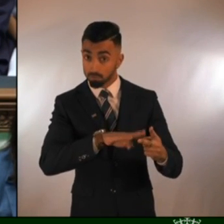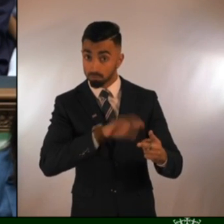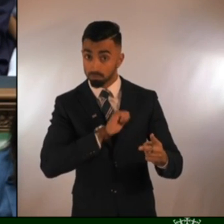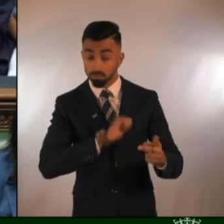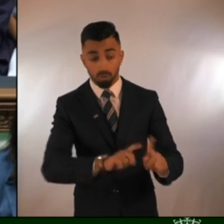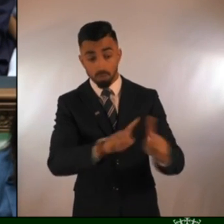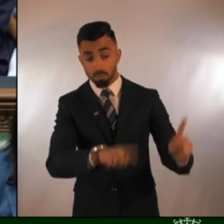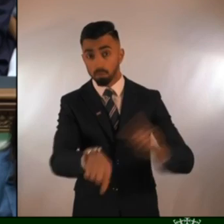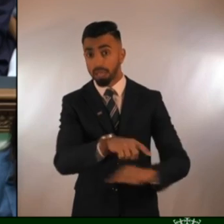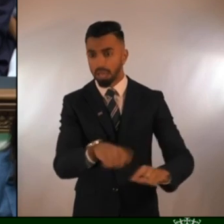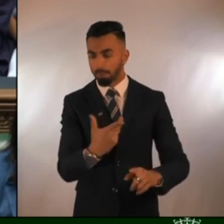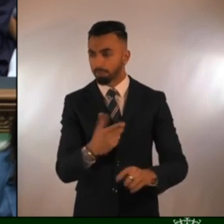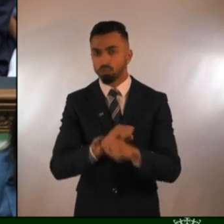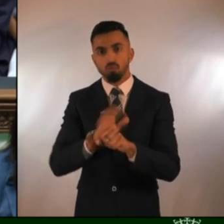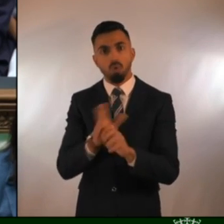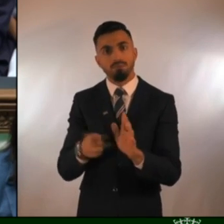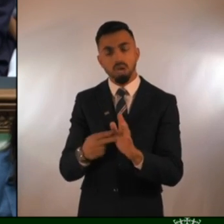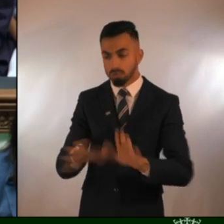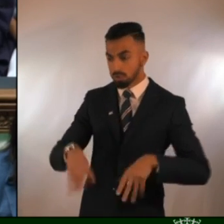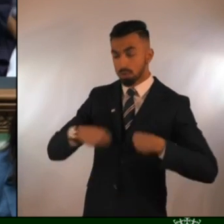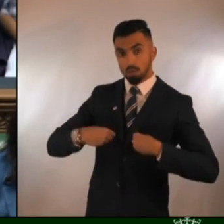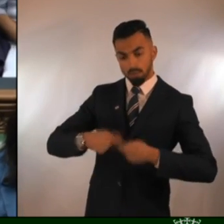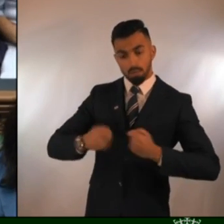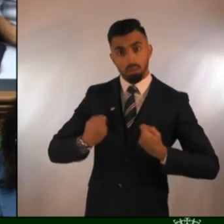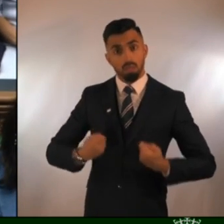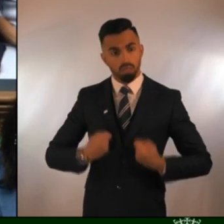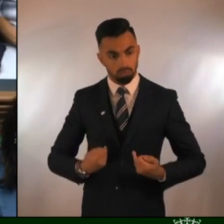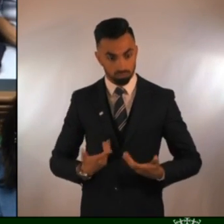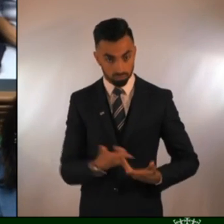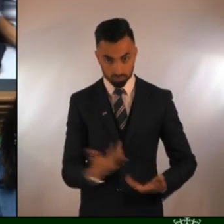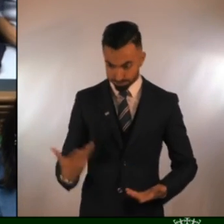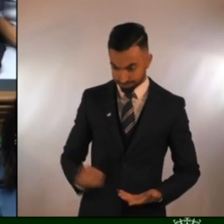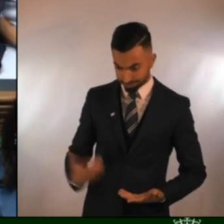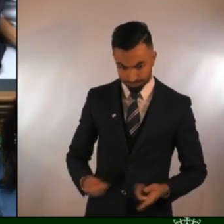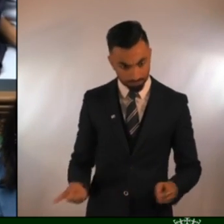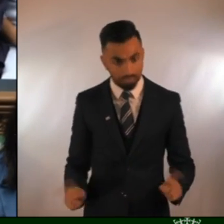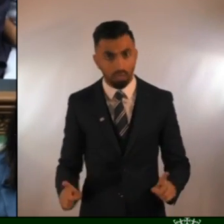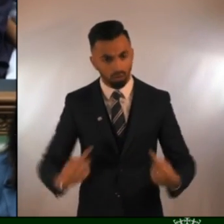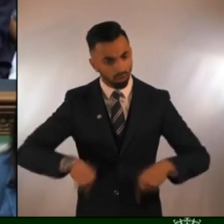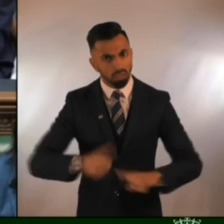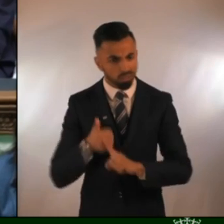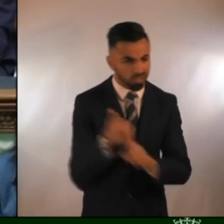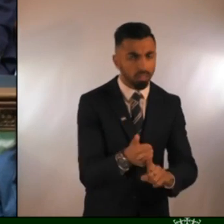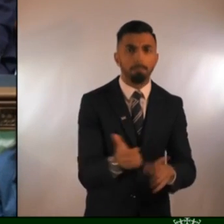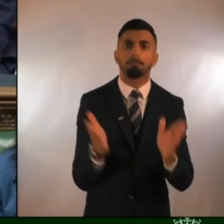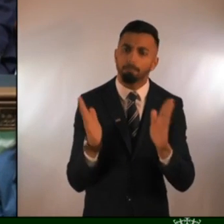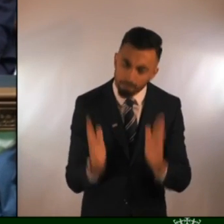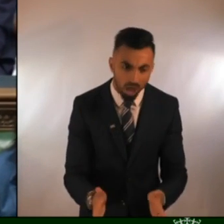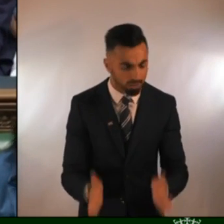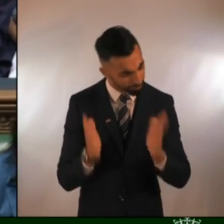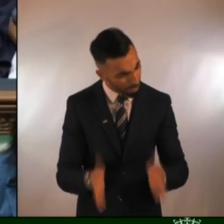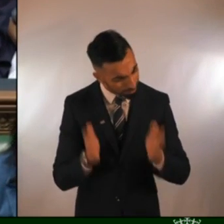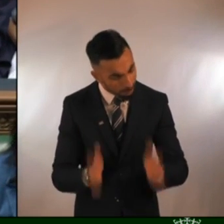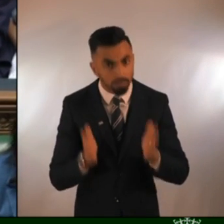ill or can't work, we must support their finances. We'll make sure that our safety net